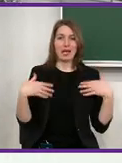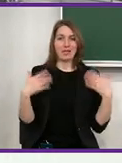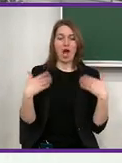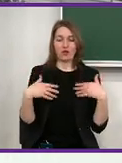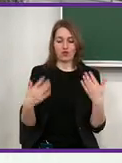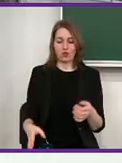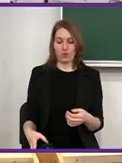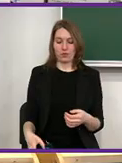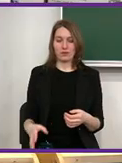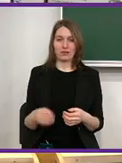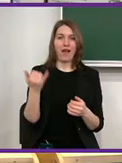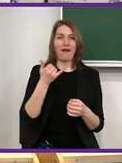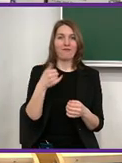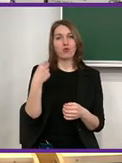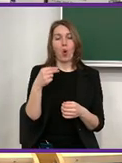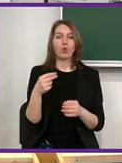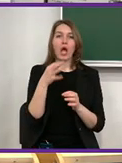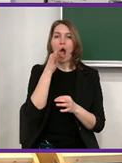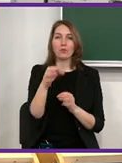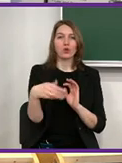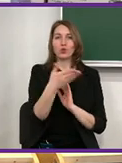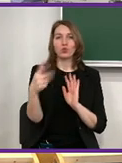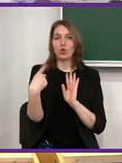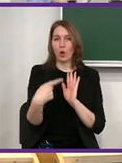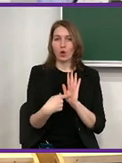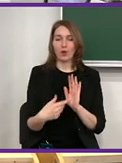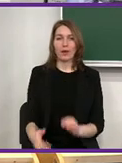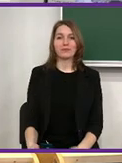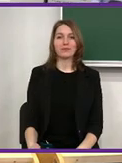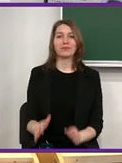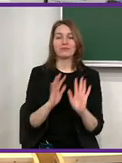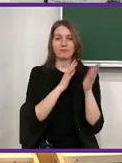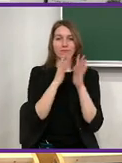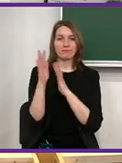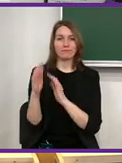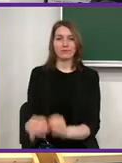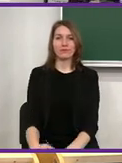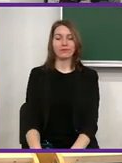risks. Thank you. That's all from me today, and I'll be happy to answer your questions during the coffee break.